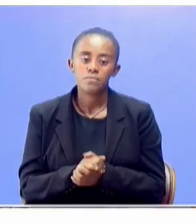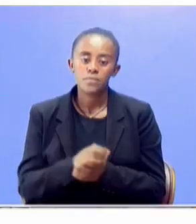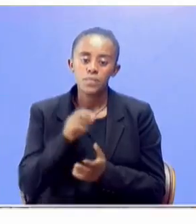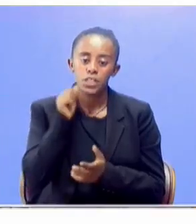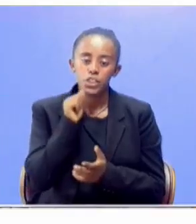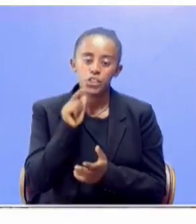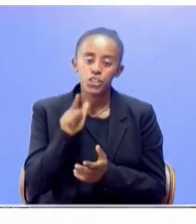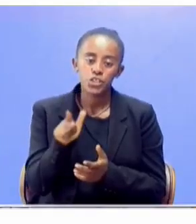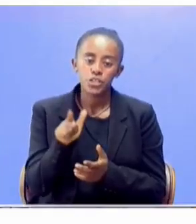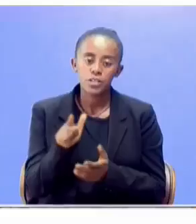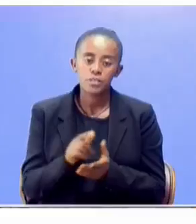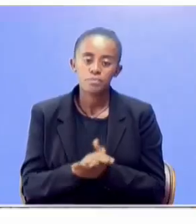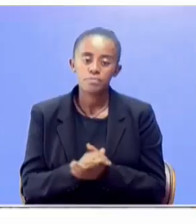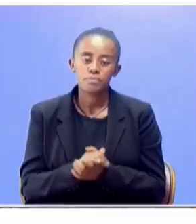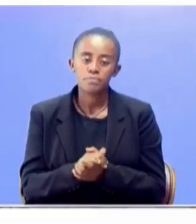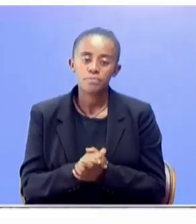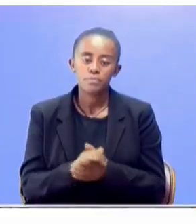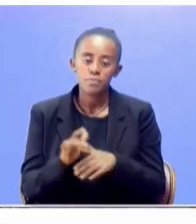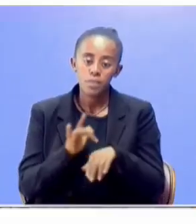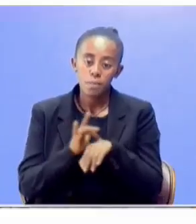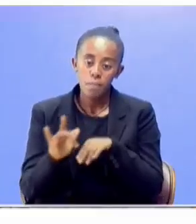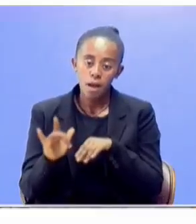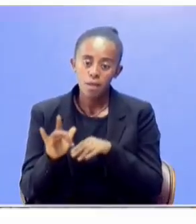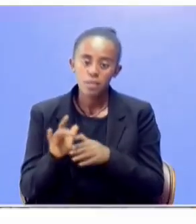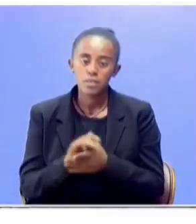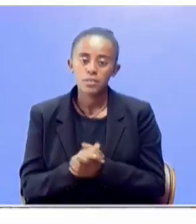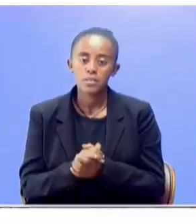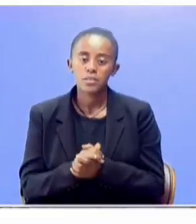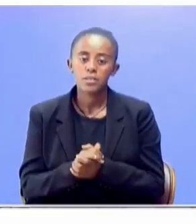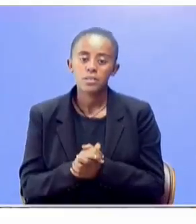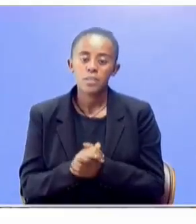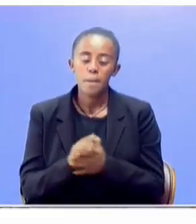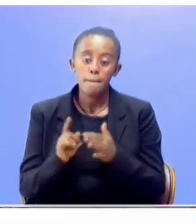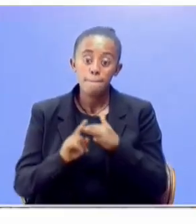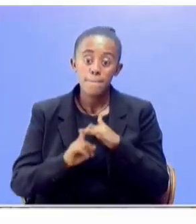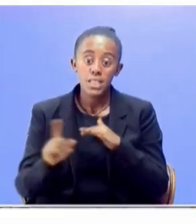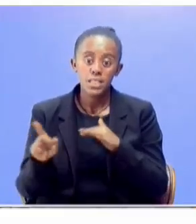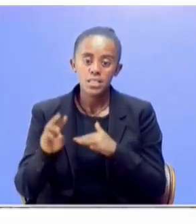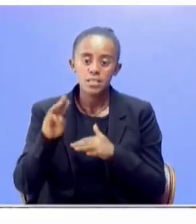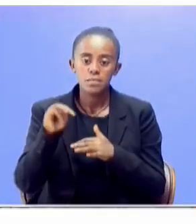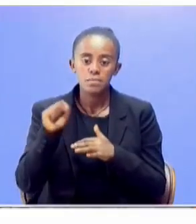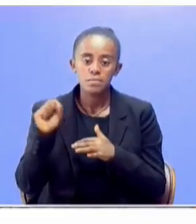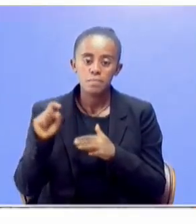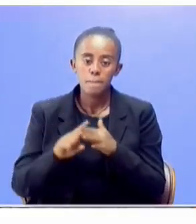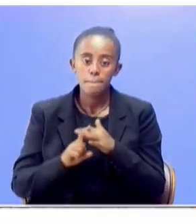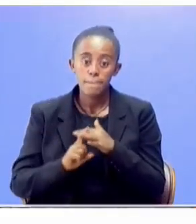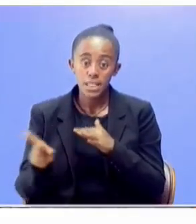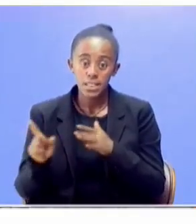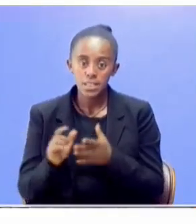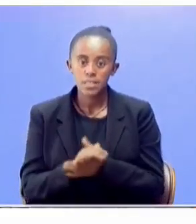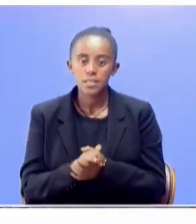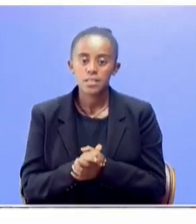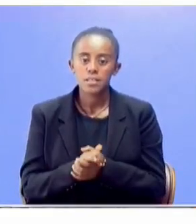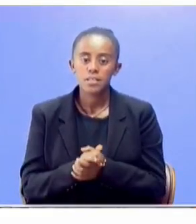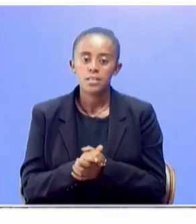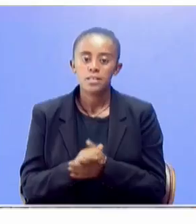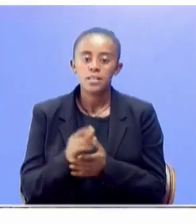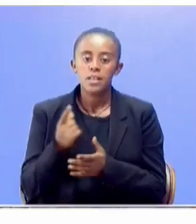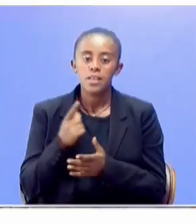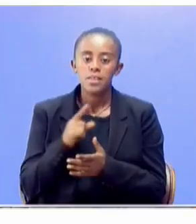she blank miss, yeah, the train